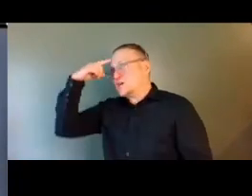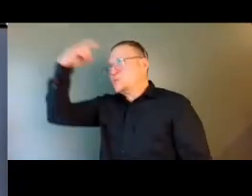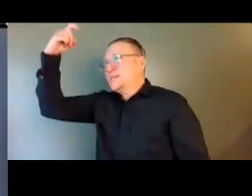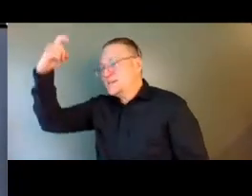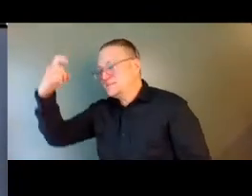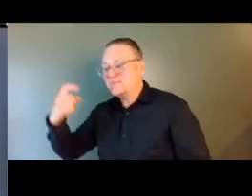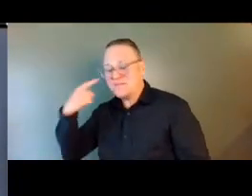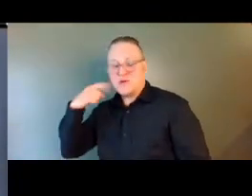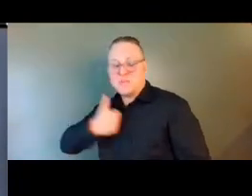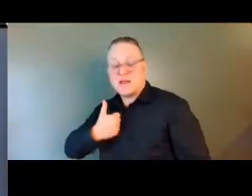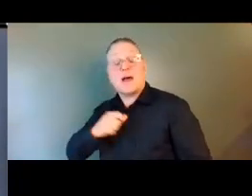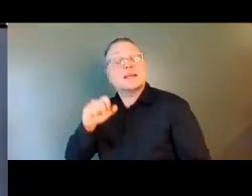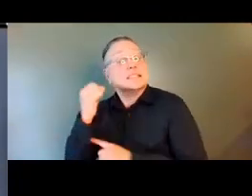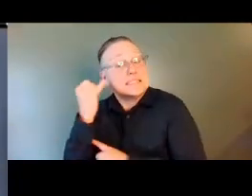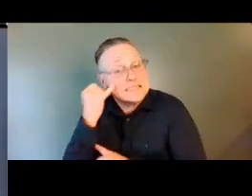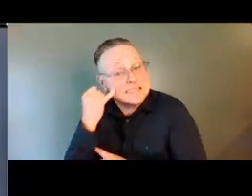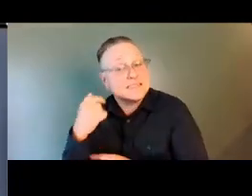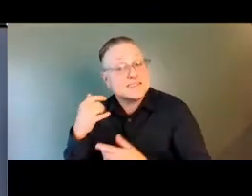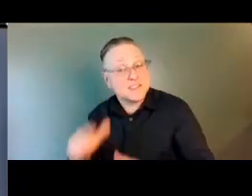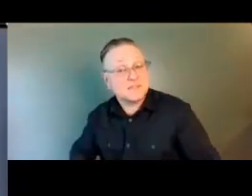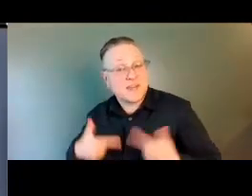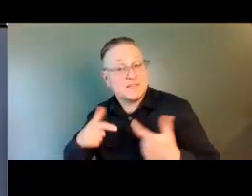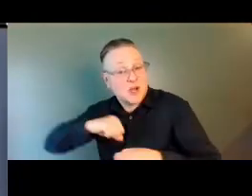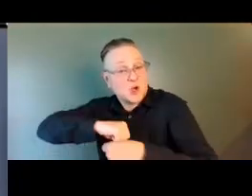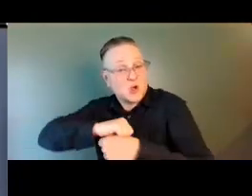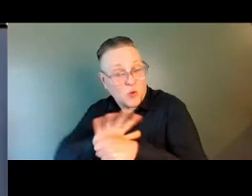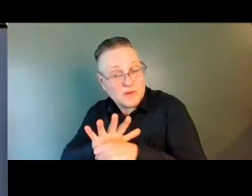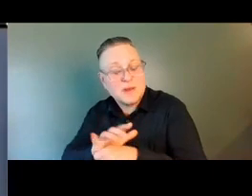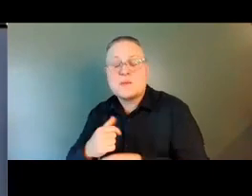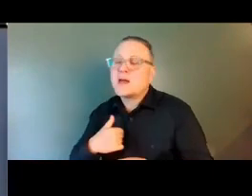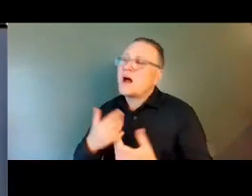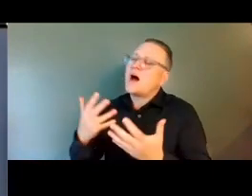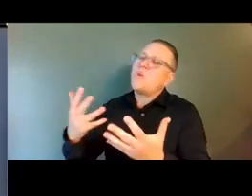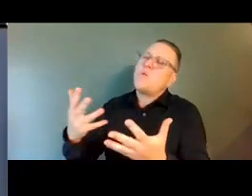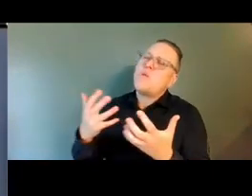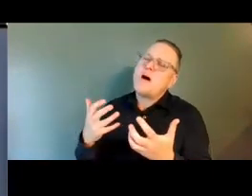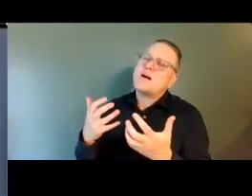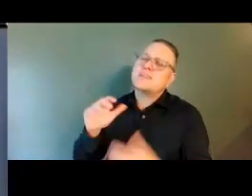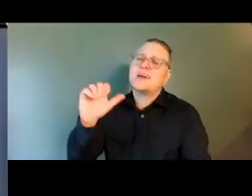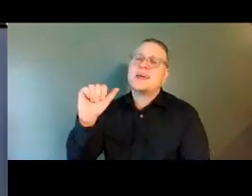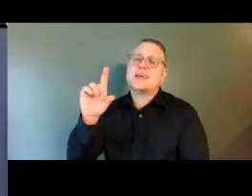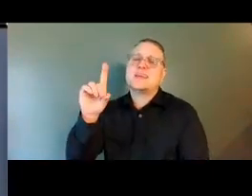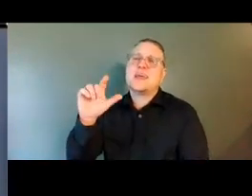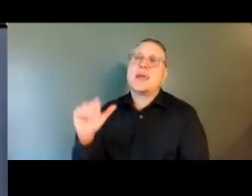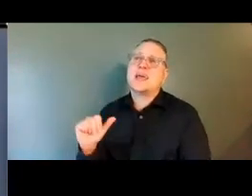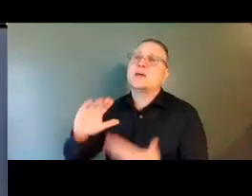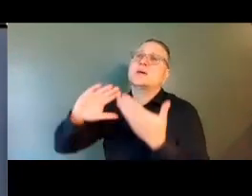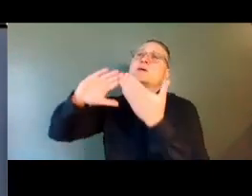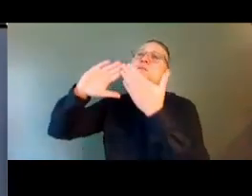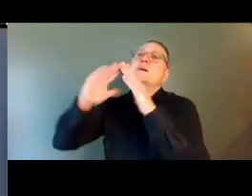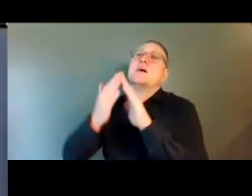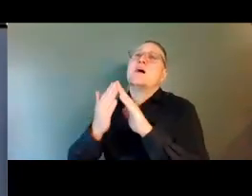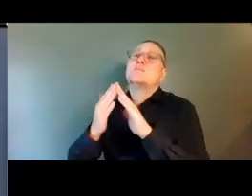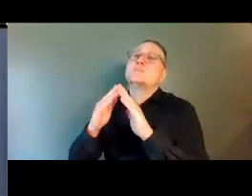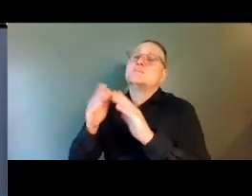that something the ADA wouldn't touch is traveling, airline travel, because